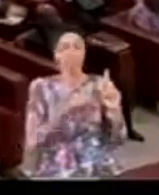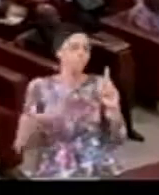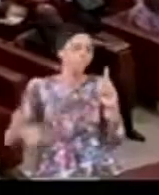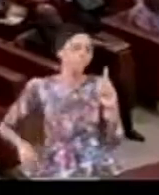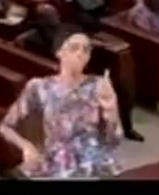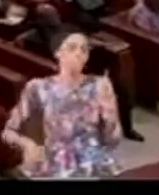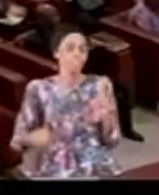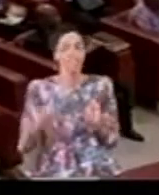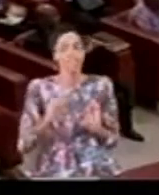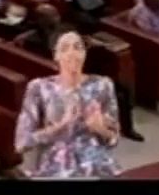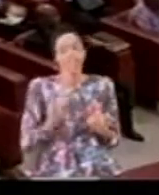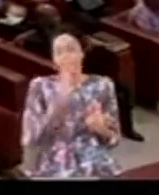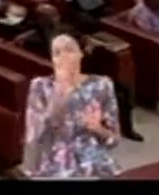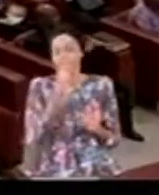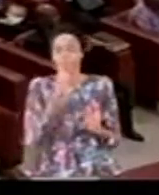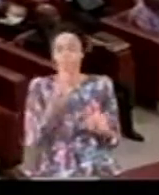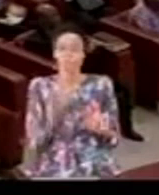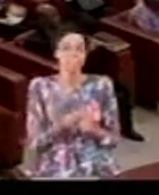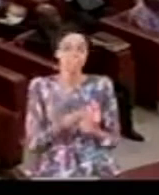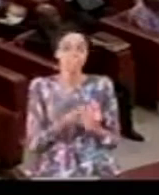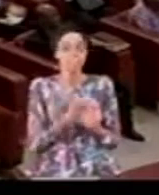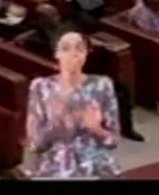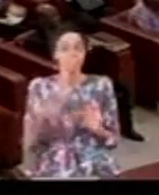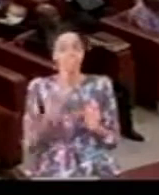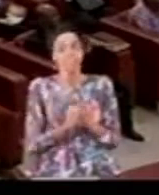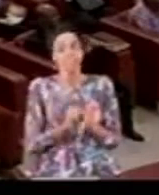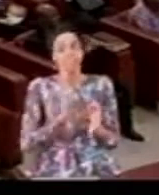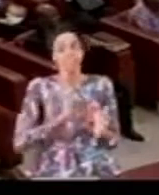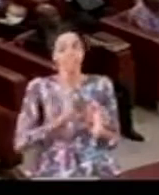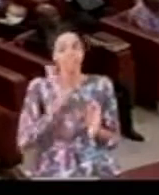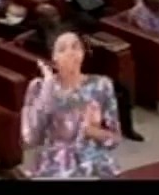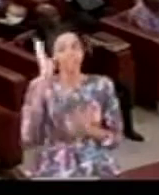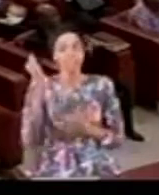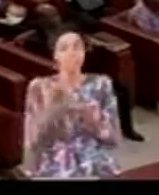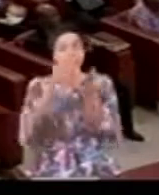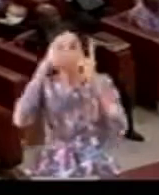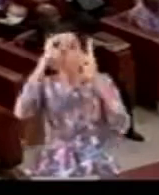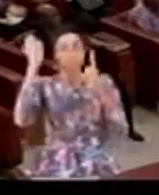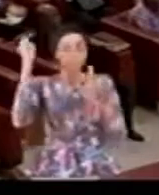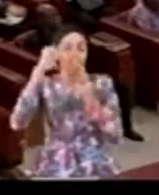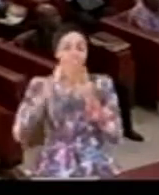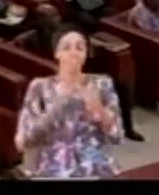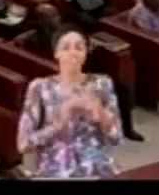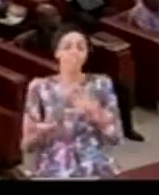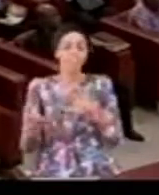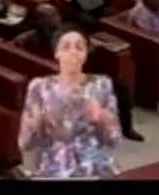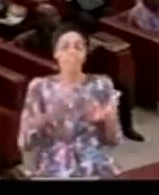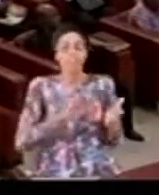For my Lord. I am promising that I